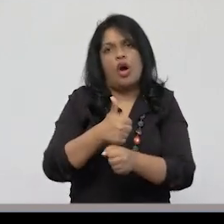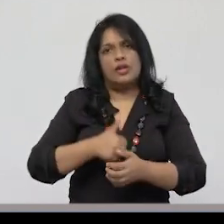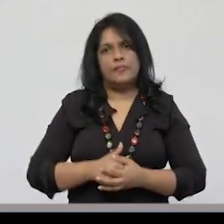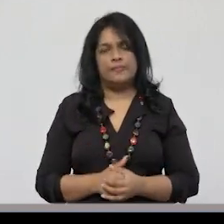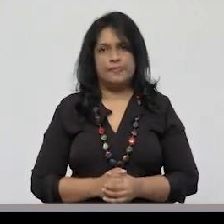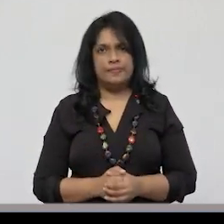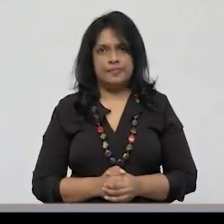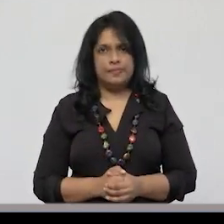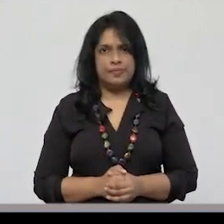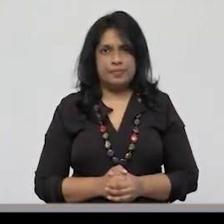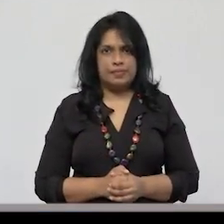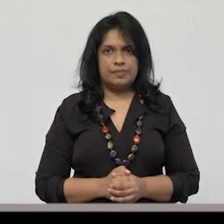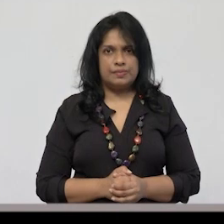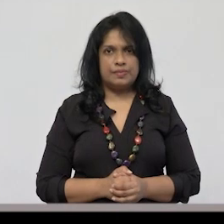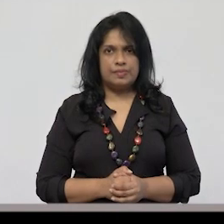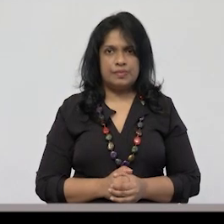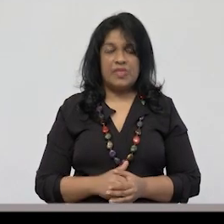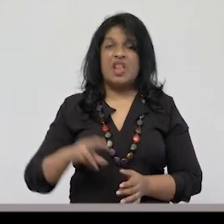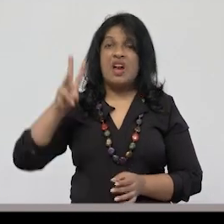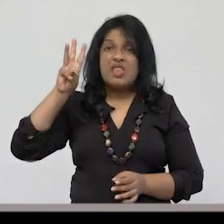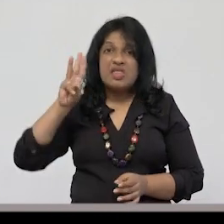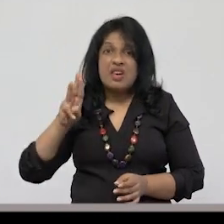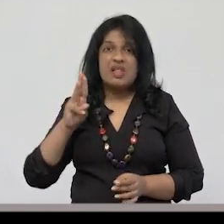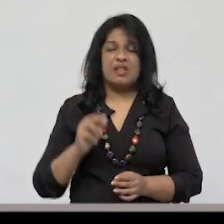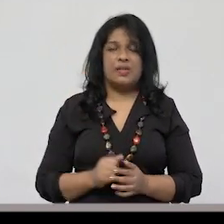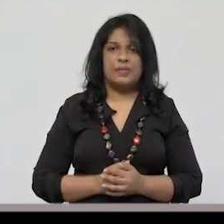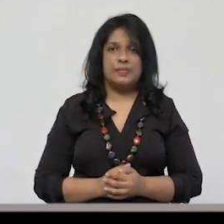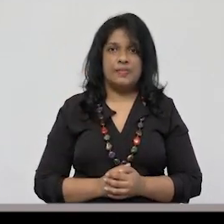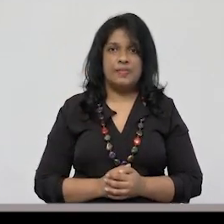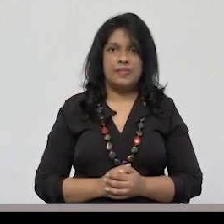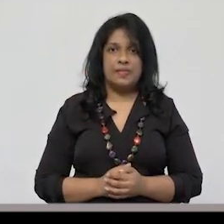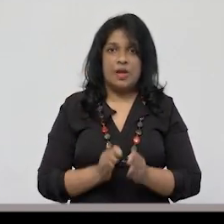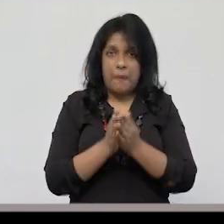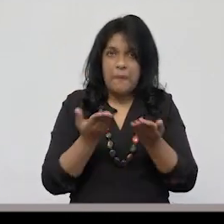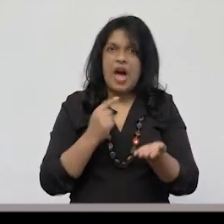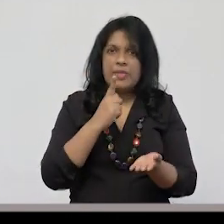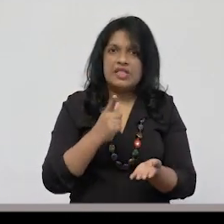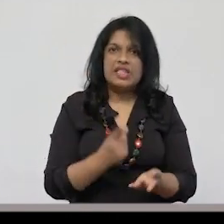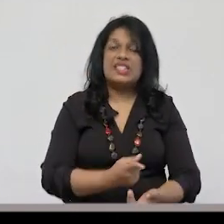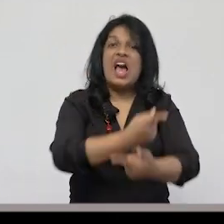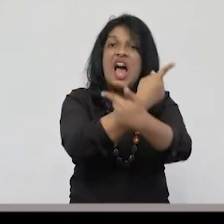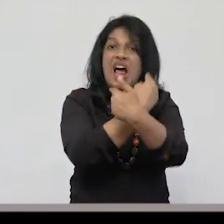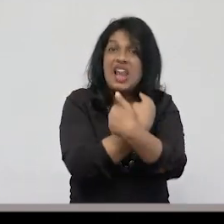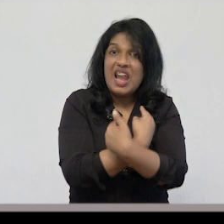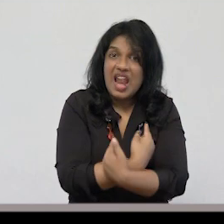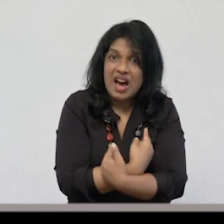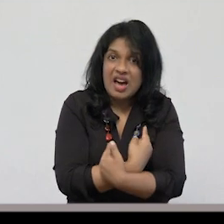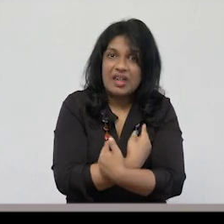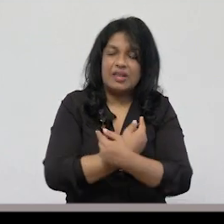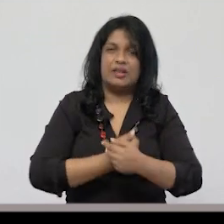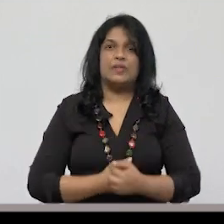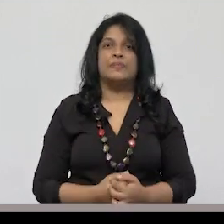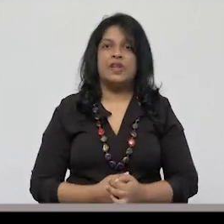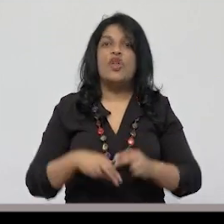final thing in that passage, it says, learn from me. Learn from me. That's the third secret to